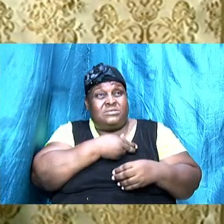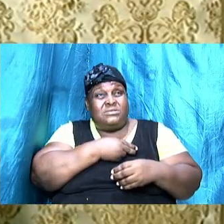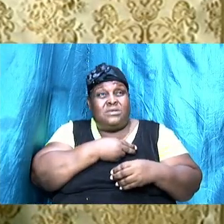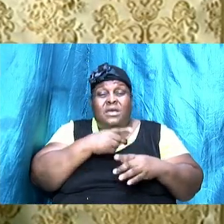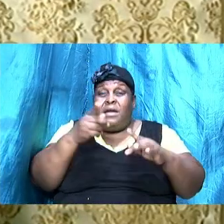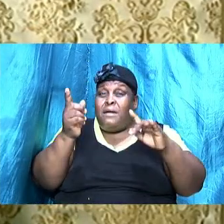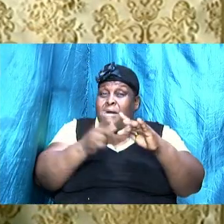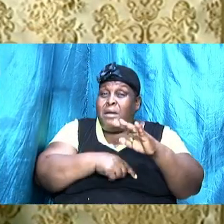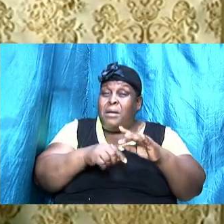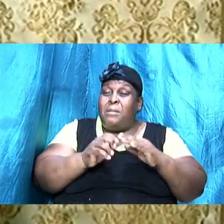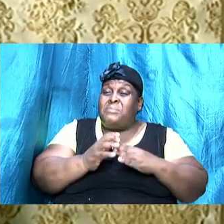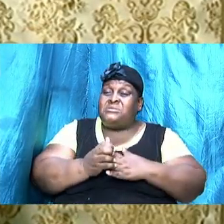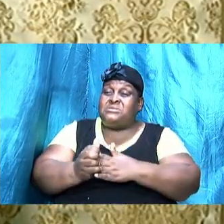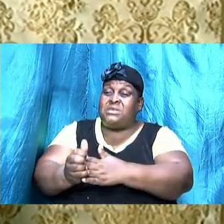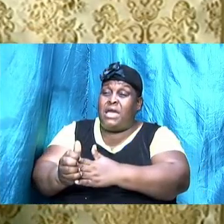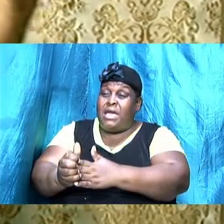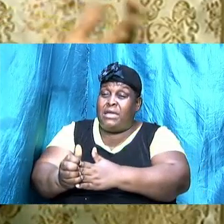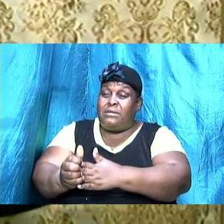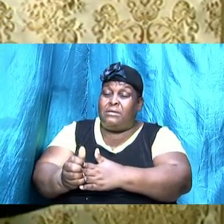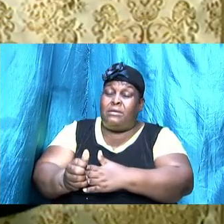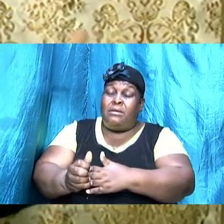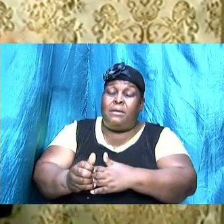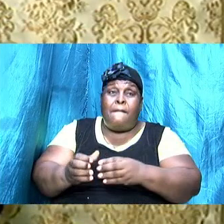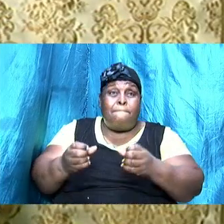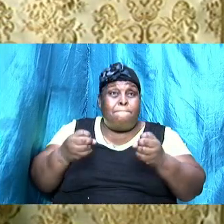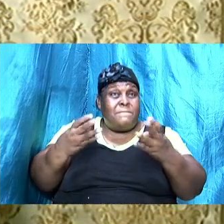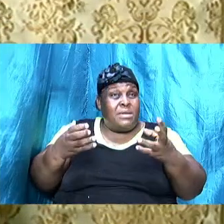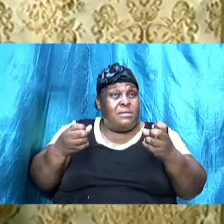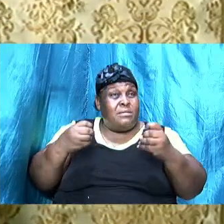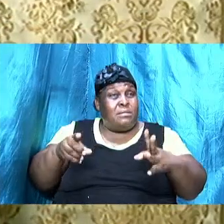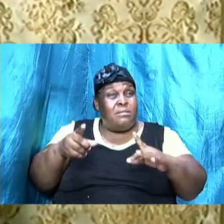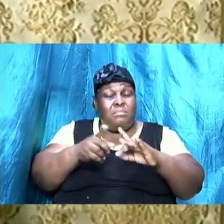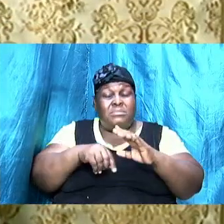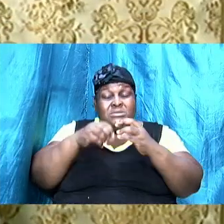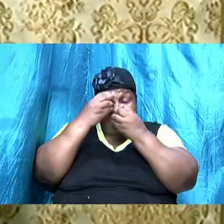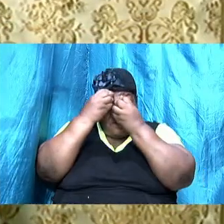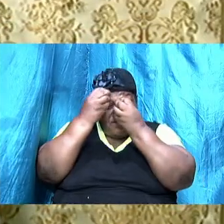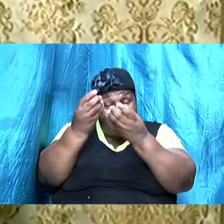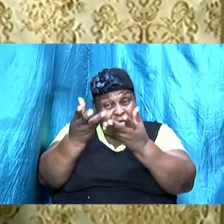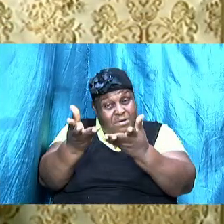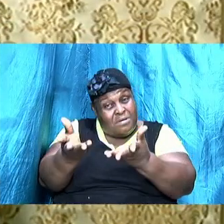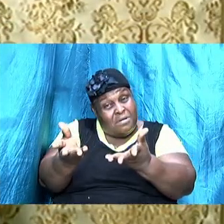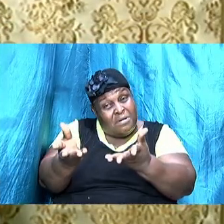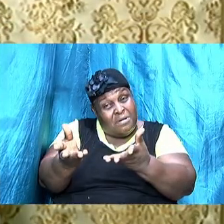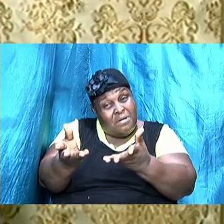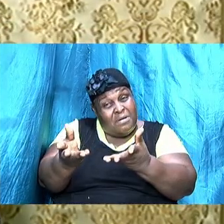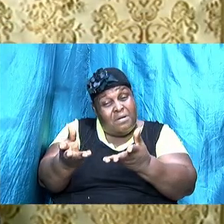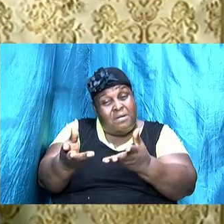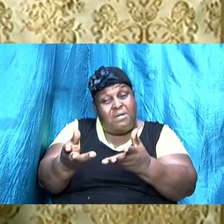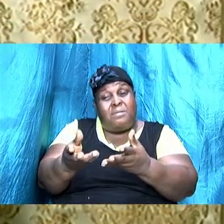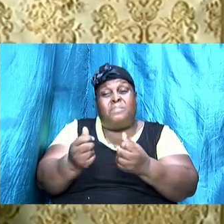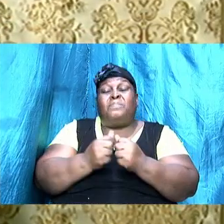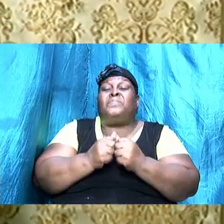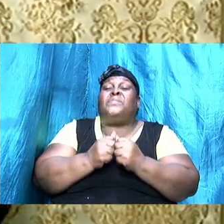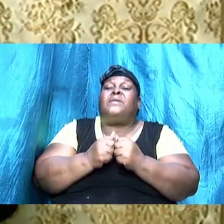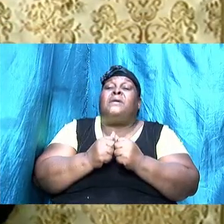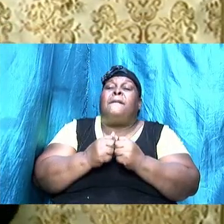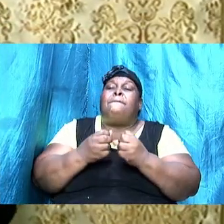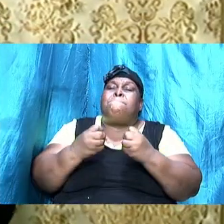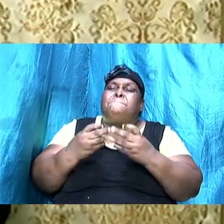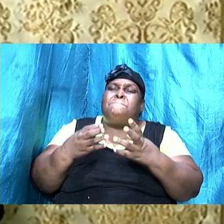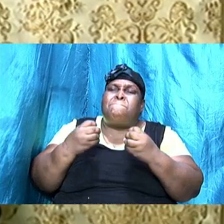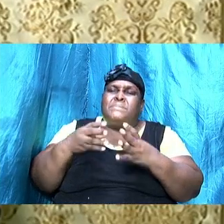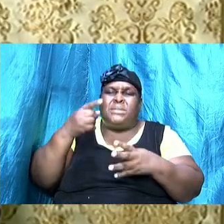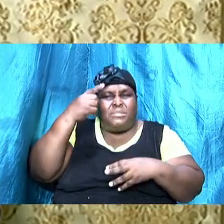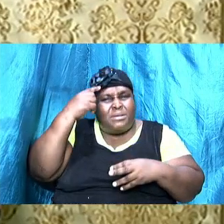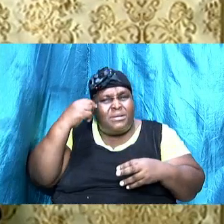misguided. Many are misinformed. Many, therefore, because of the misinformation and the fact